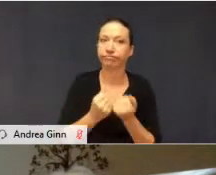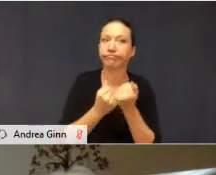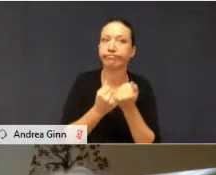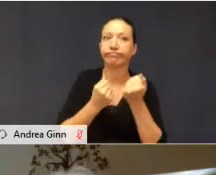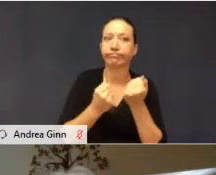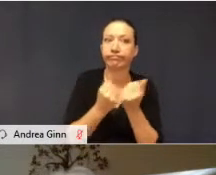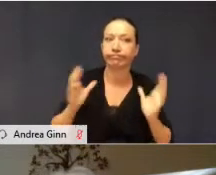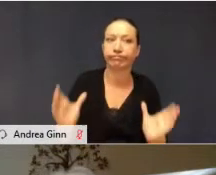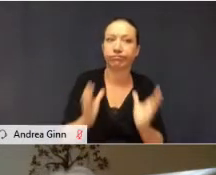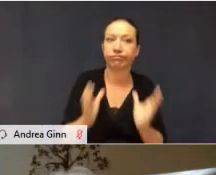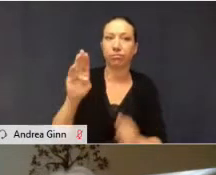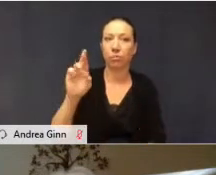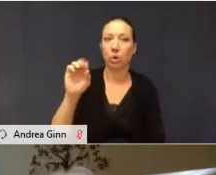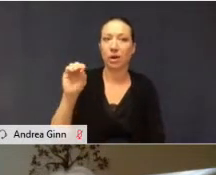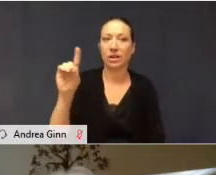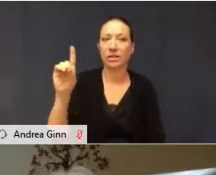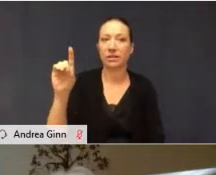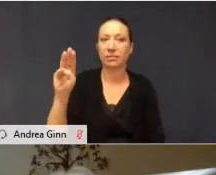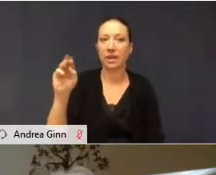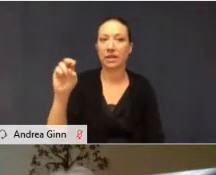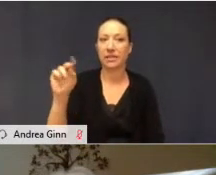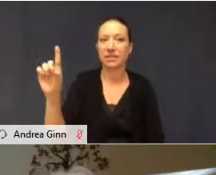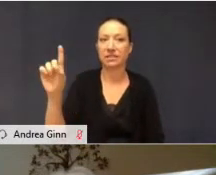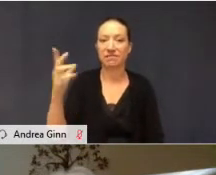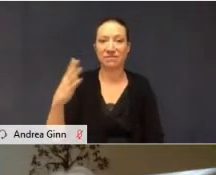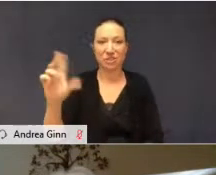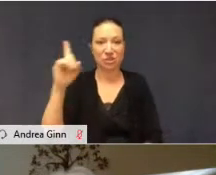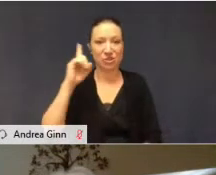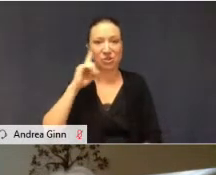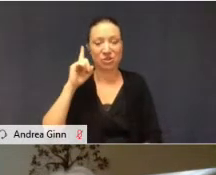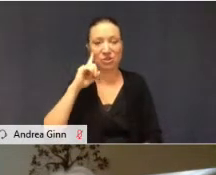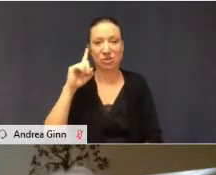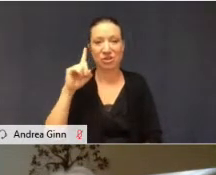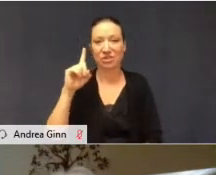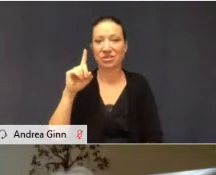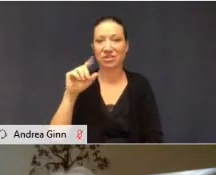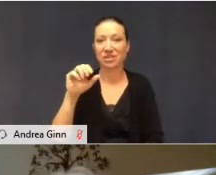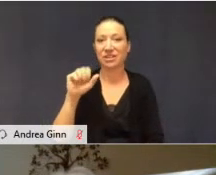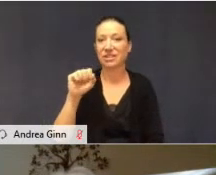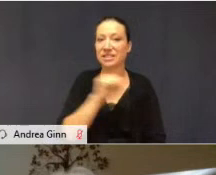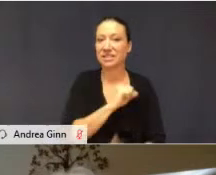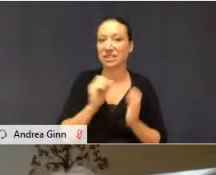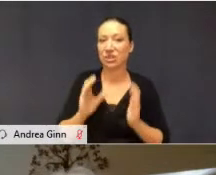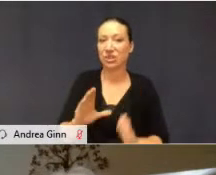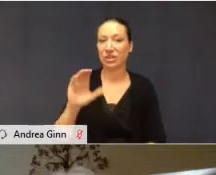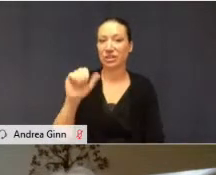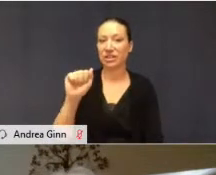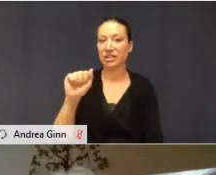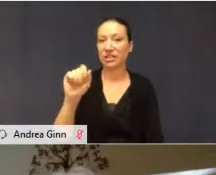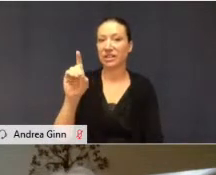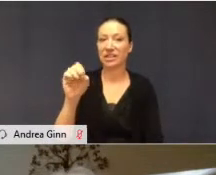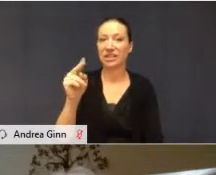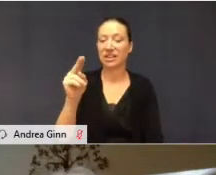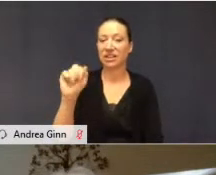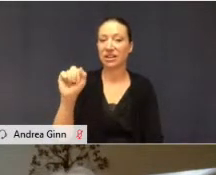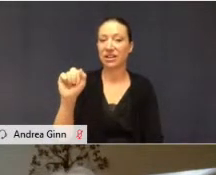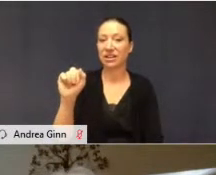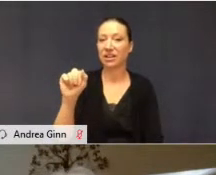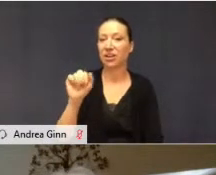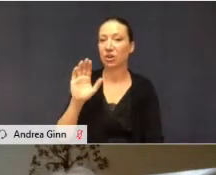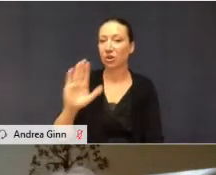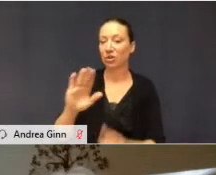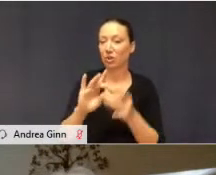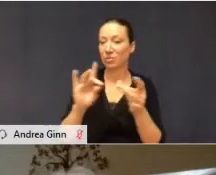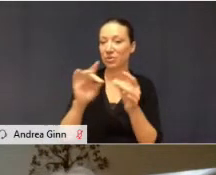Representative Cadena's comments about Mesilla, just outside the second largest city in the state,